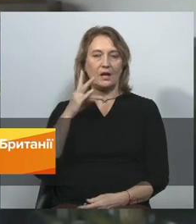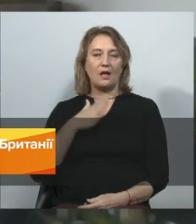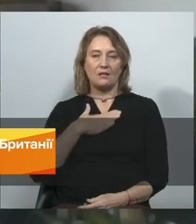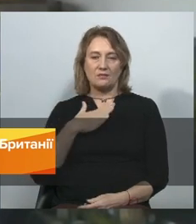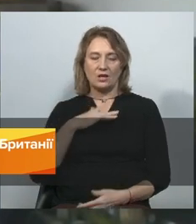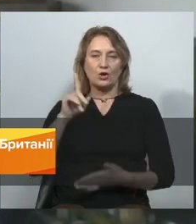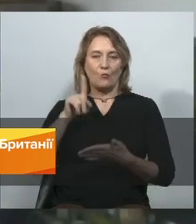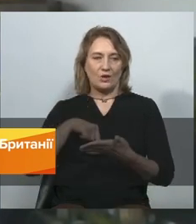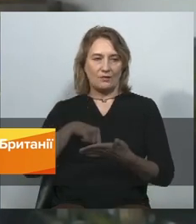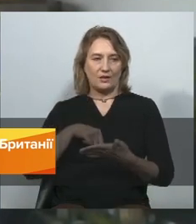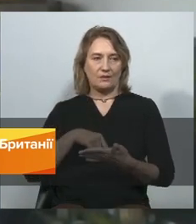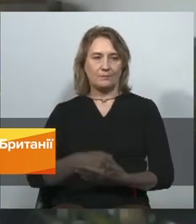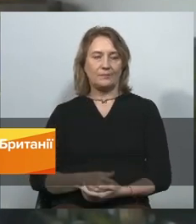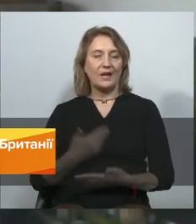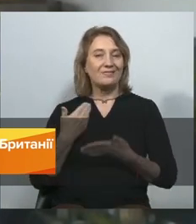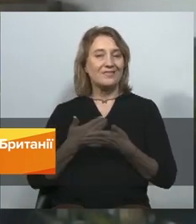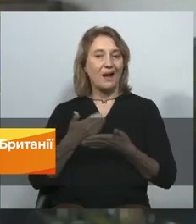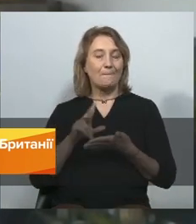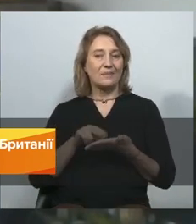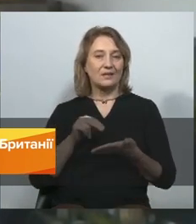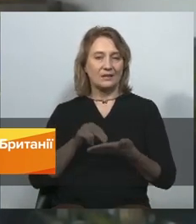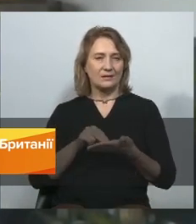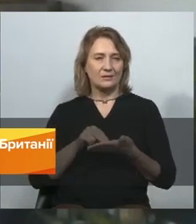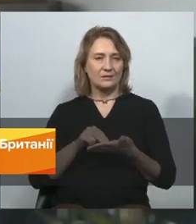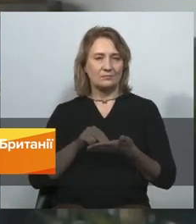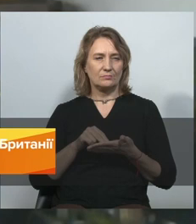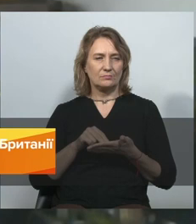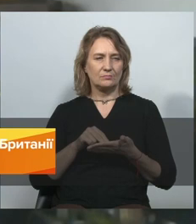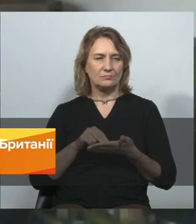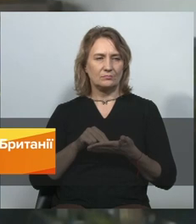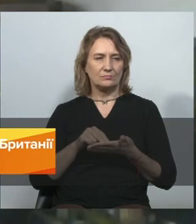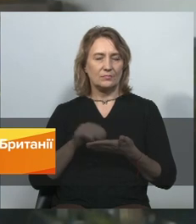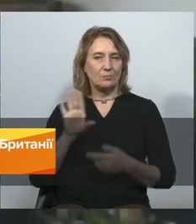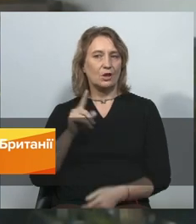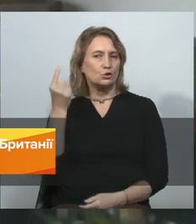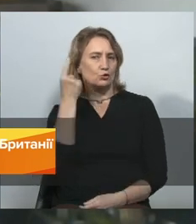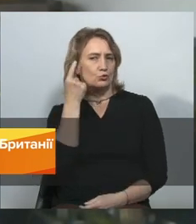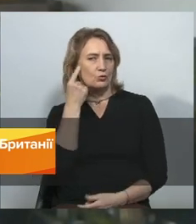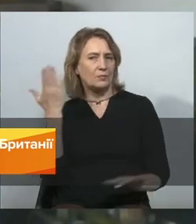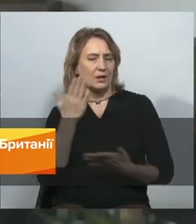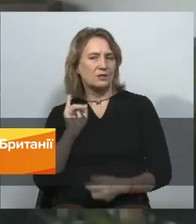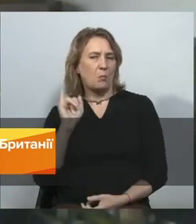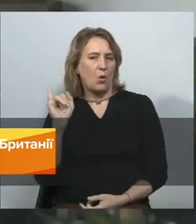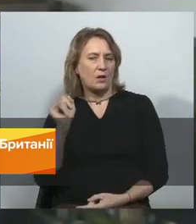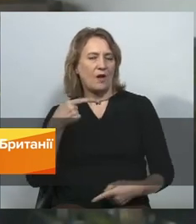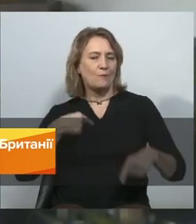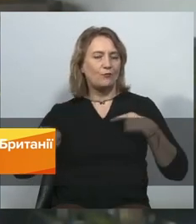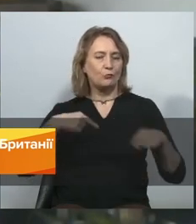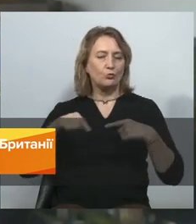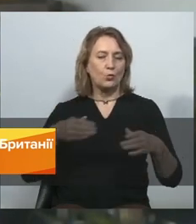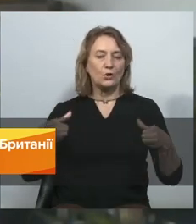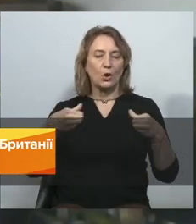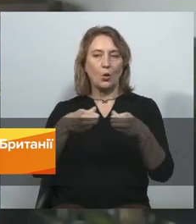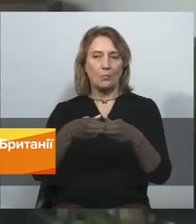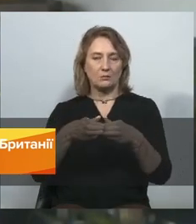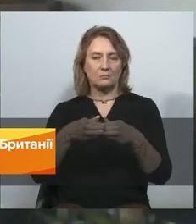if you hear something bad about a football team that you dislike, you're more likely to believe that it's true. So it's very, very